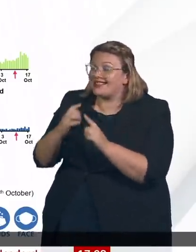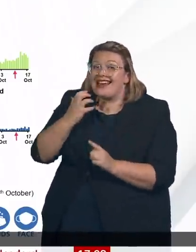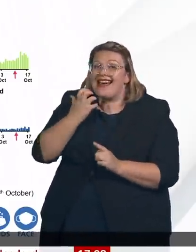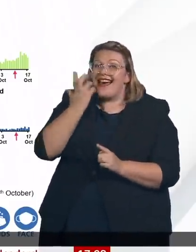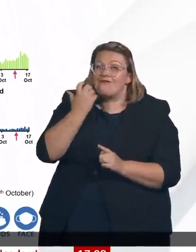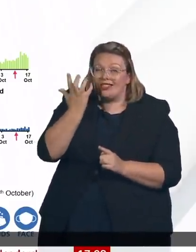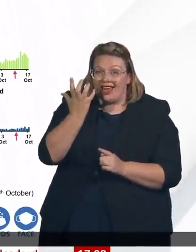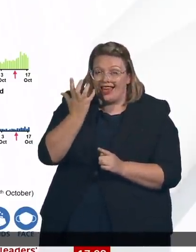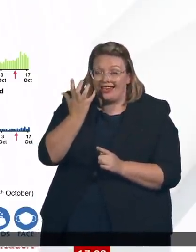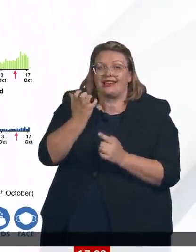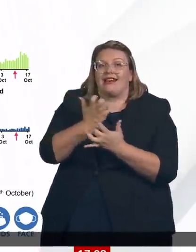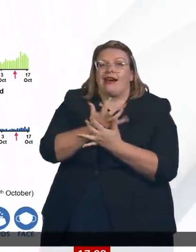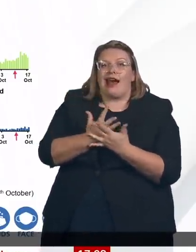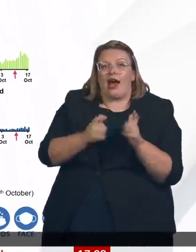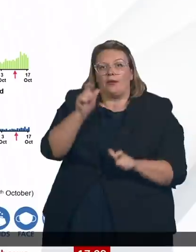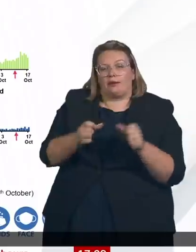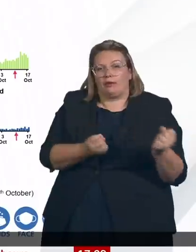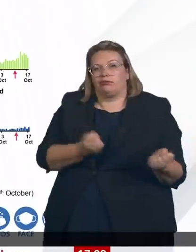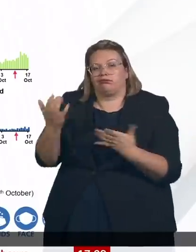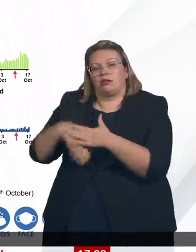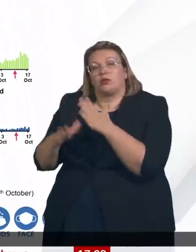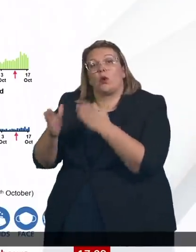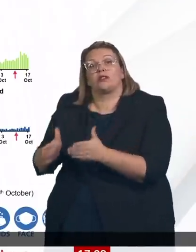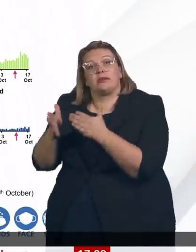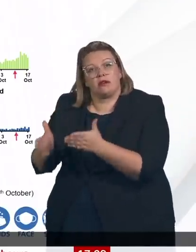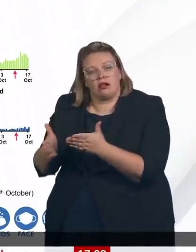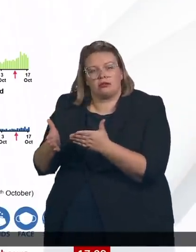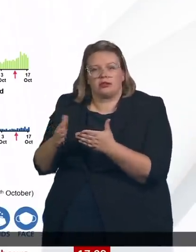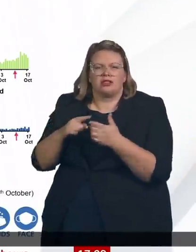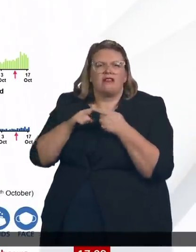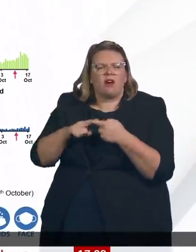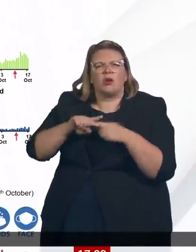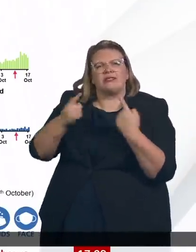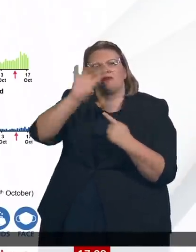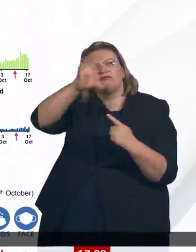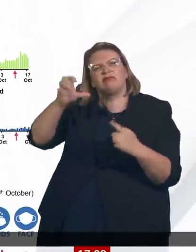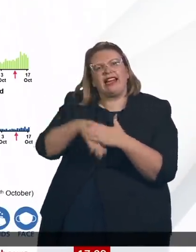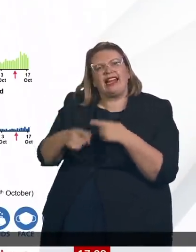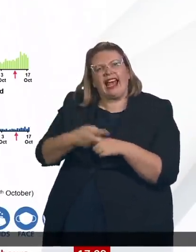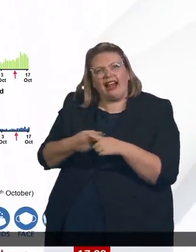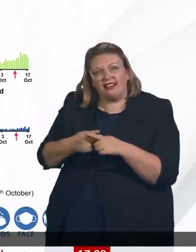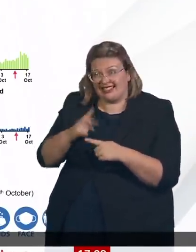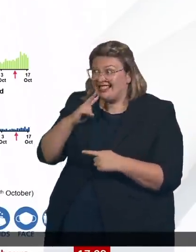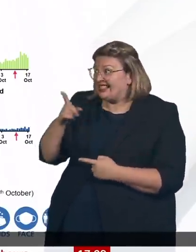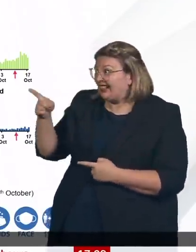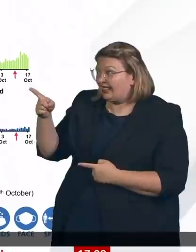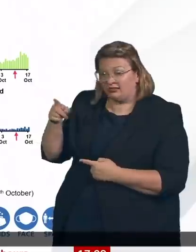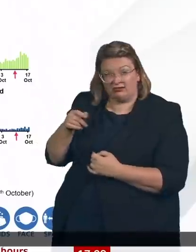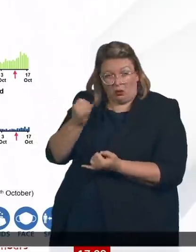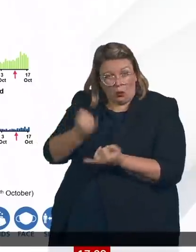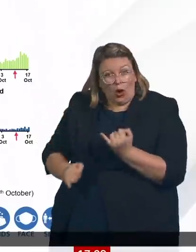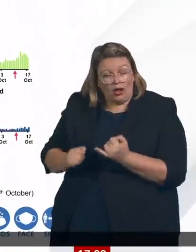COVID-19 patients admitted by English region. You can see that the burden at the moment is in the